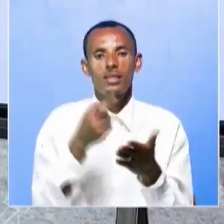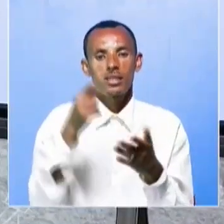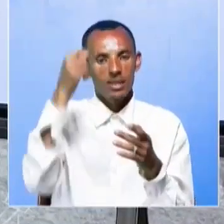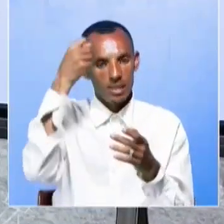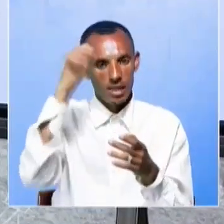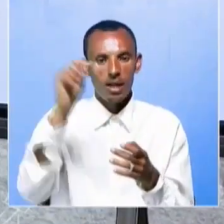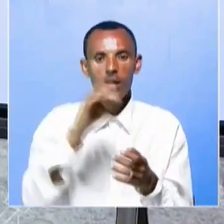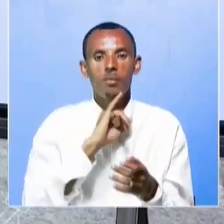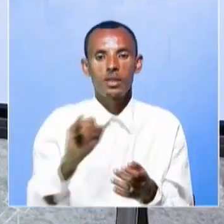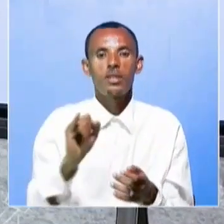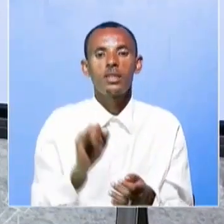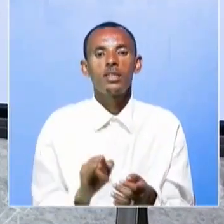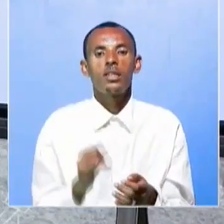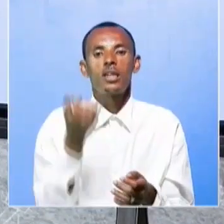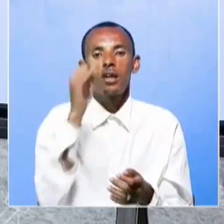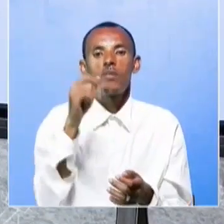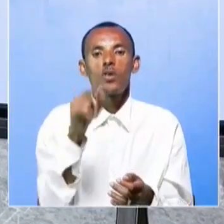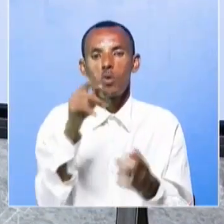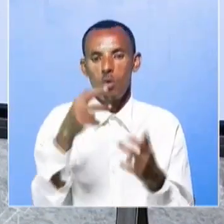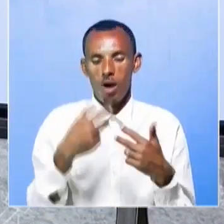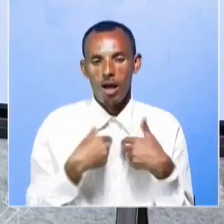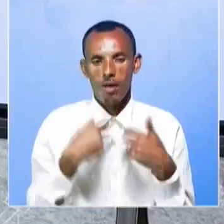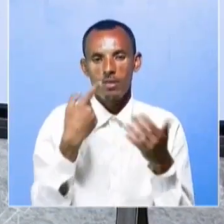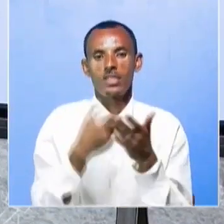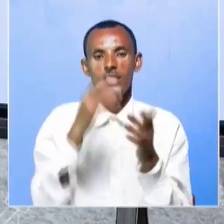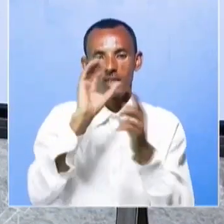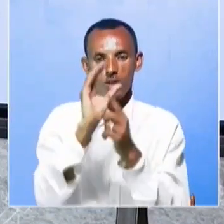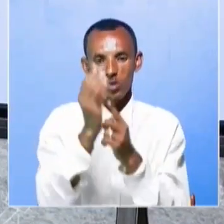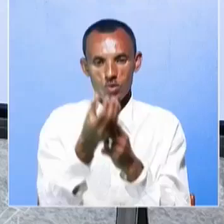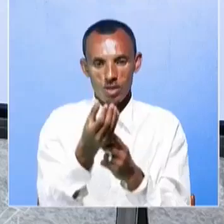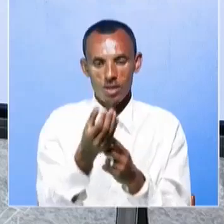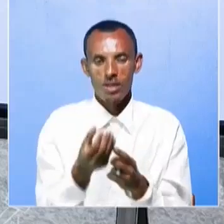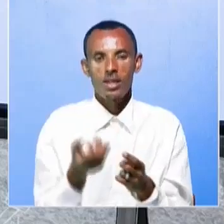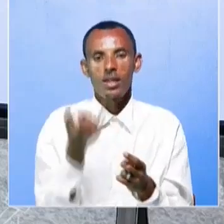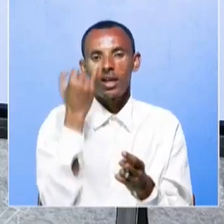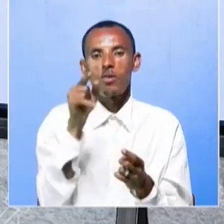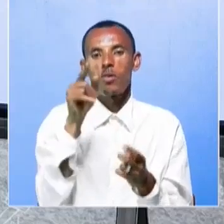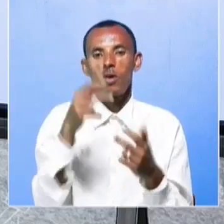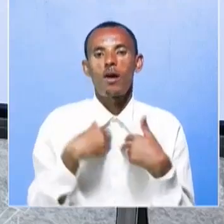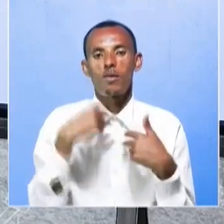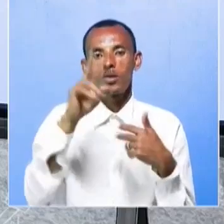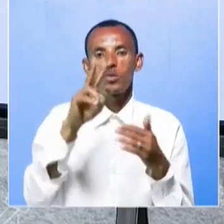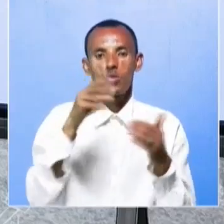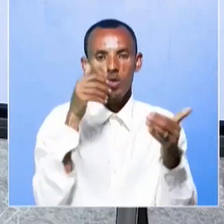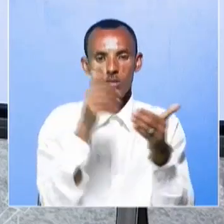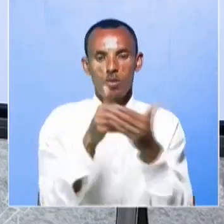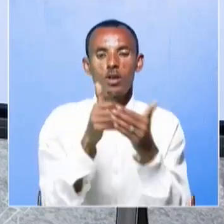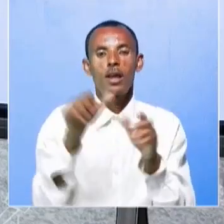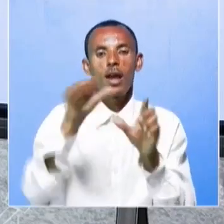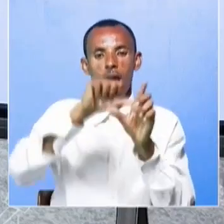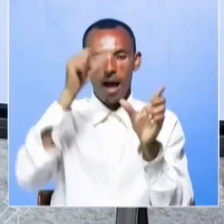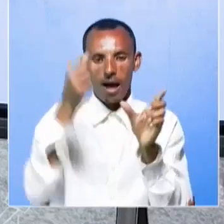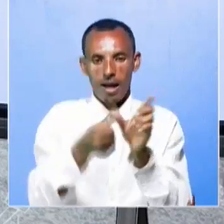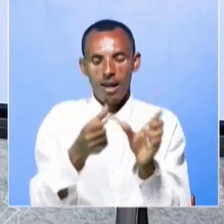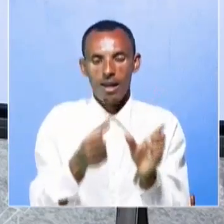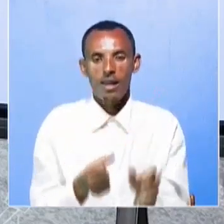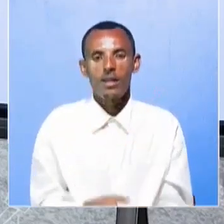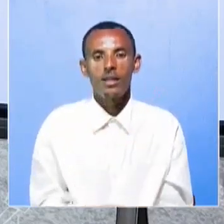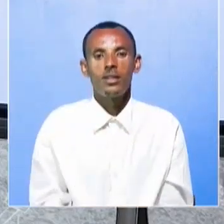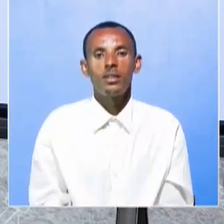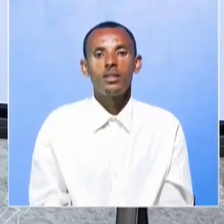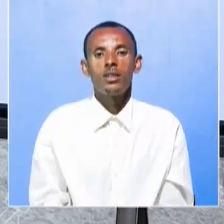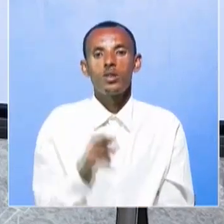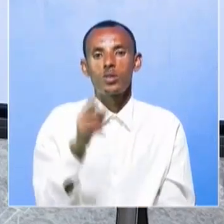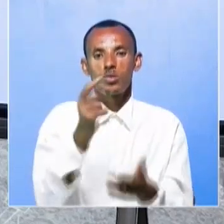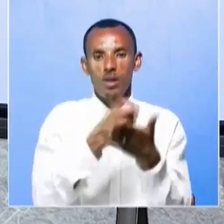is if you have these situations, if you have two corresponding congruent angles, okay, you